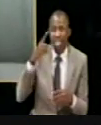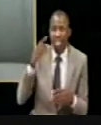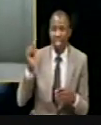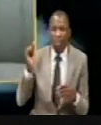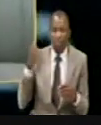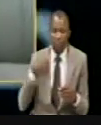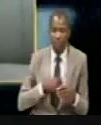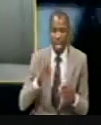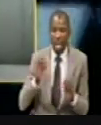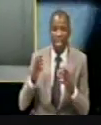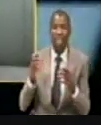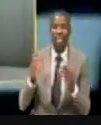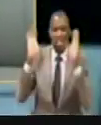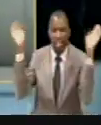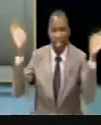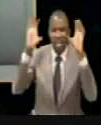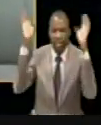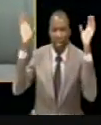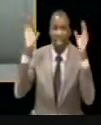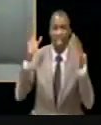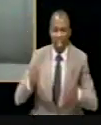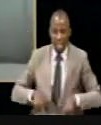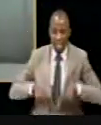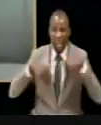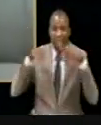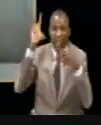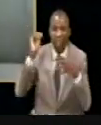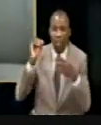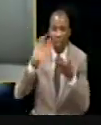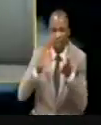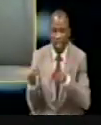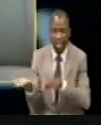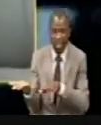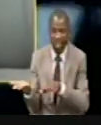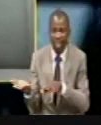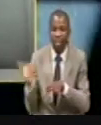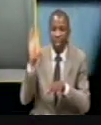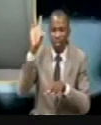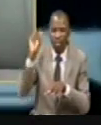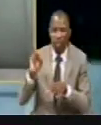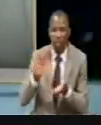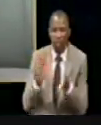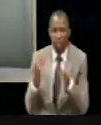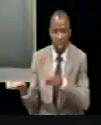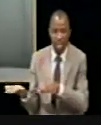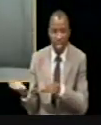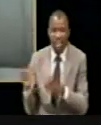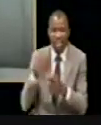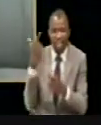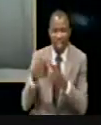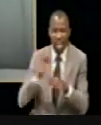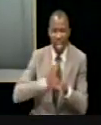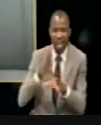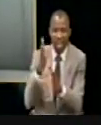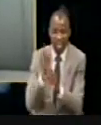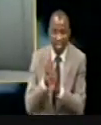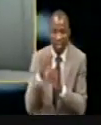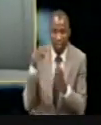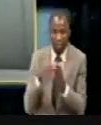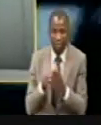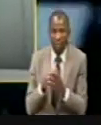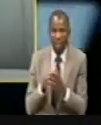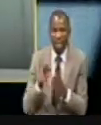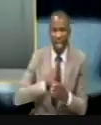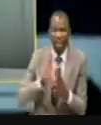our Father in the Lord said, we are celebrating a life. No death.